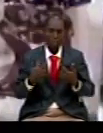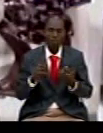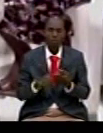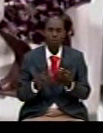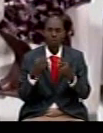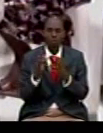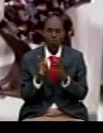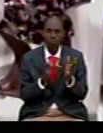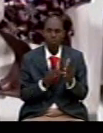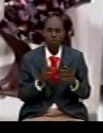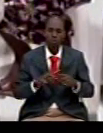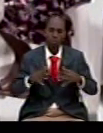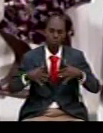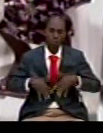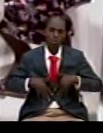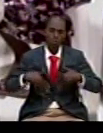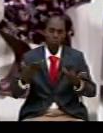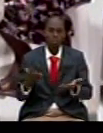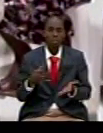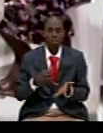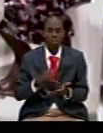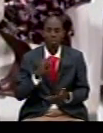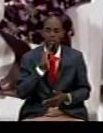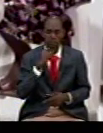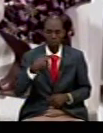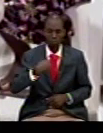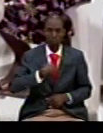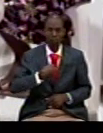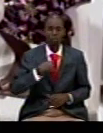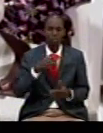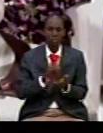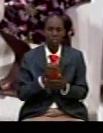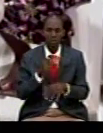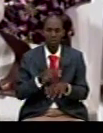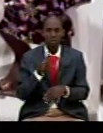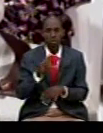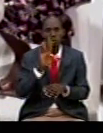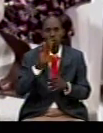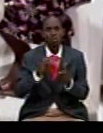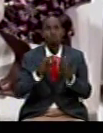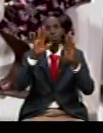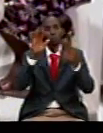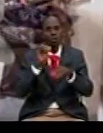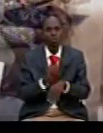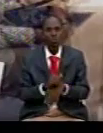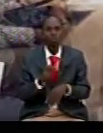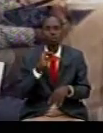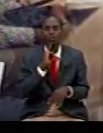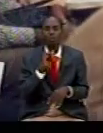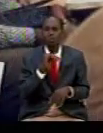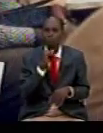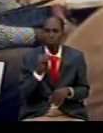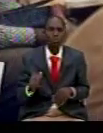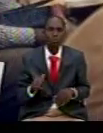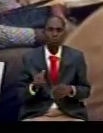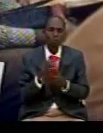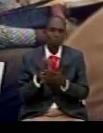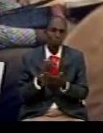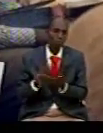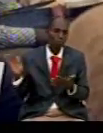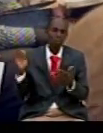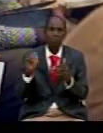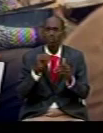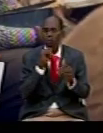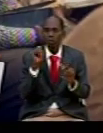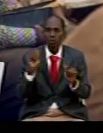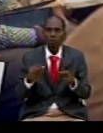say and to confess, it's me that touched you. Your miracle tonight is irresistible,